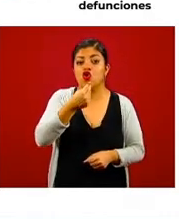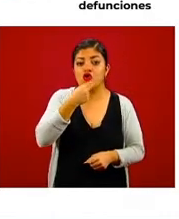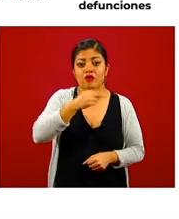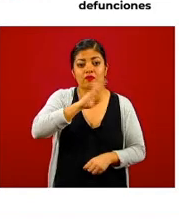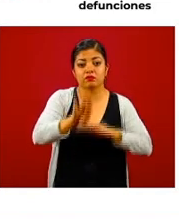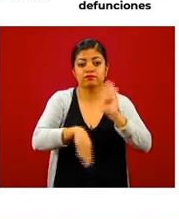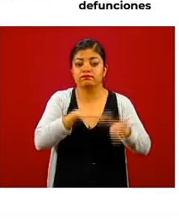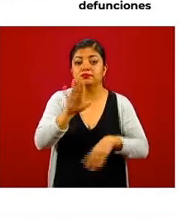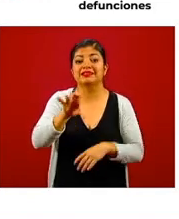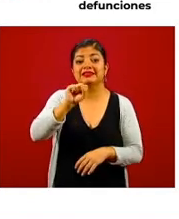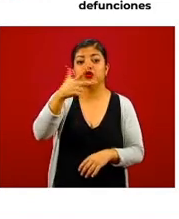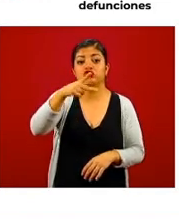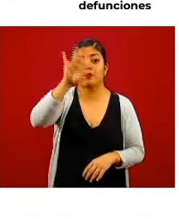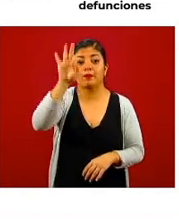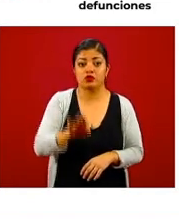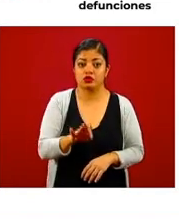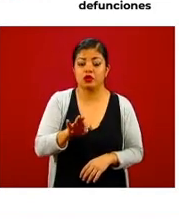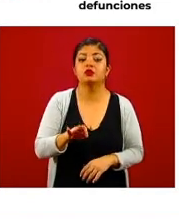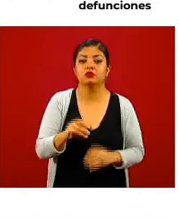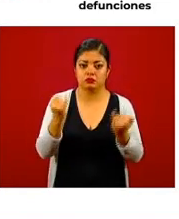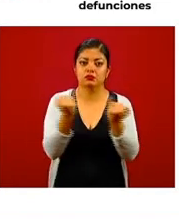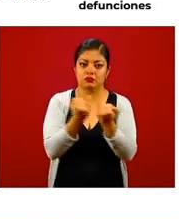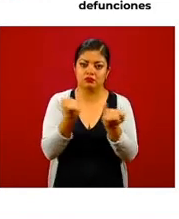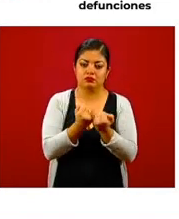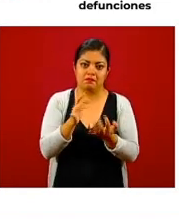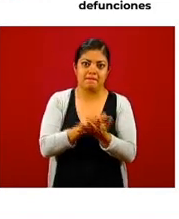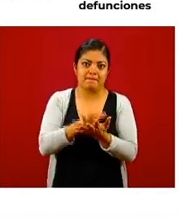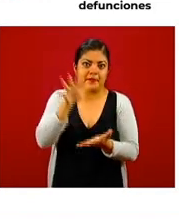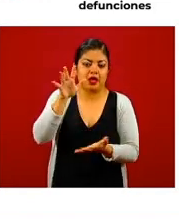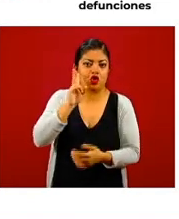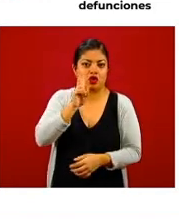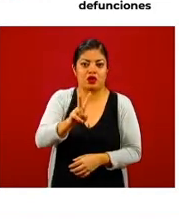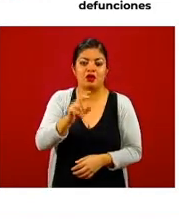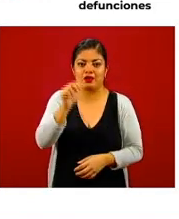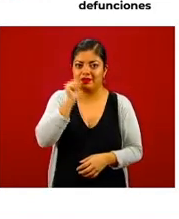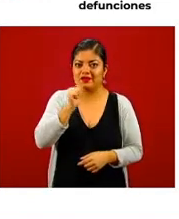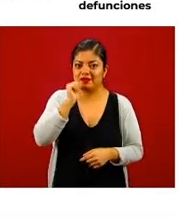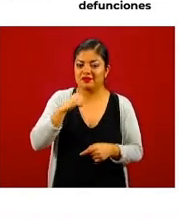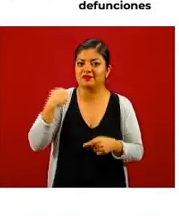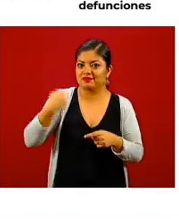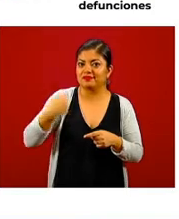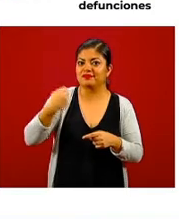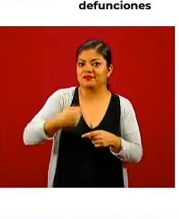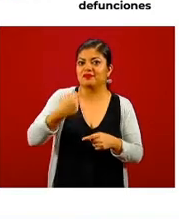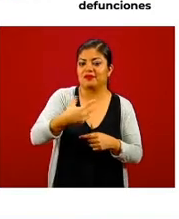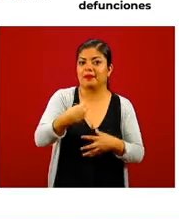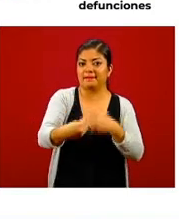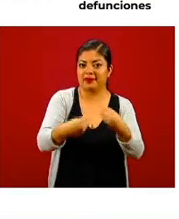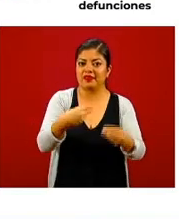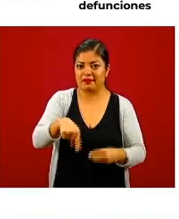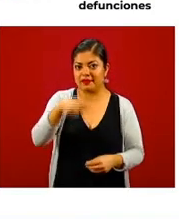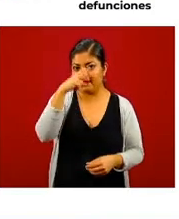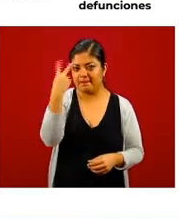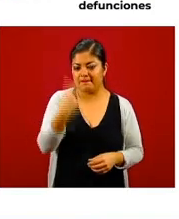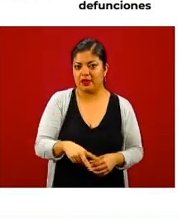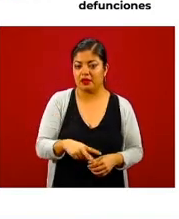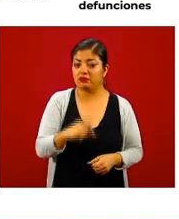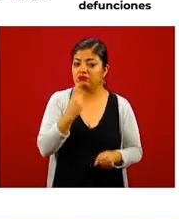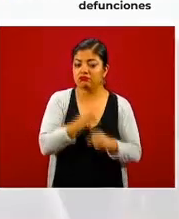that men are hit harder by this. 68% of men are represented in those